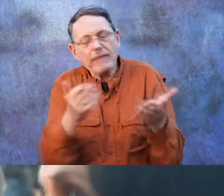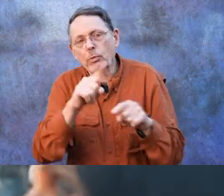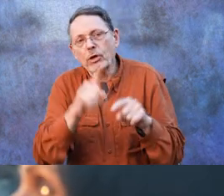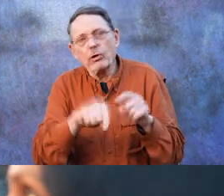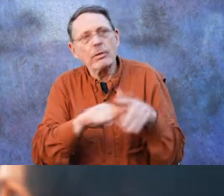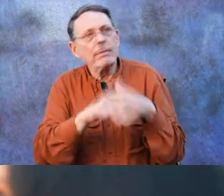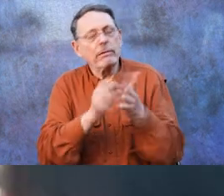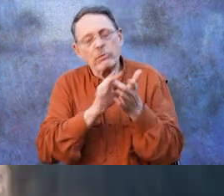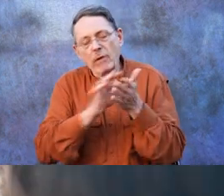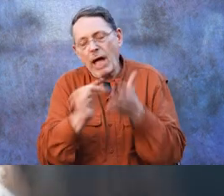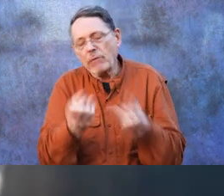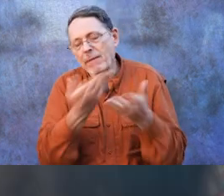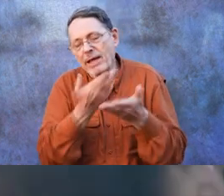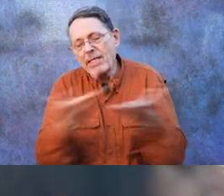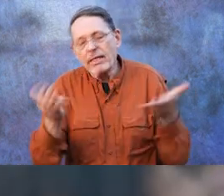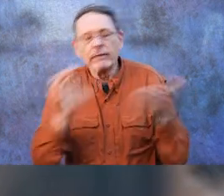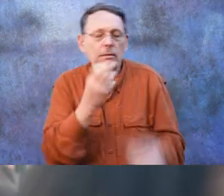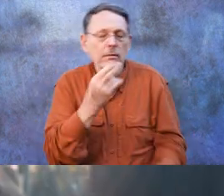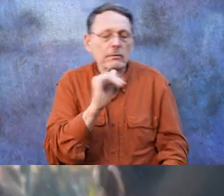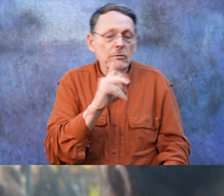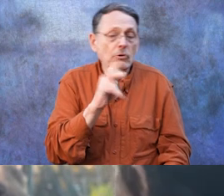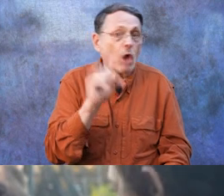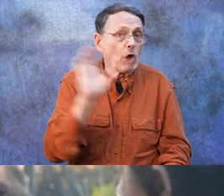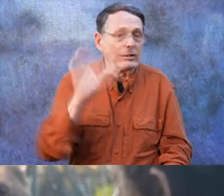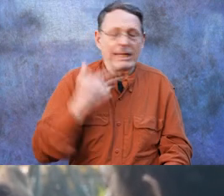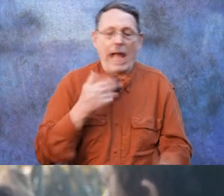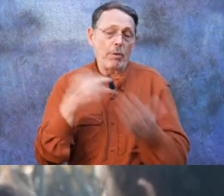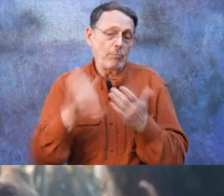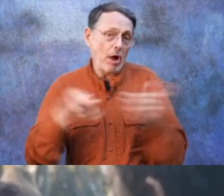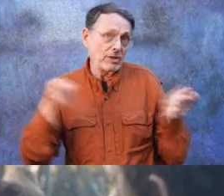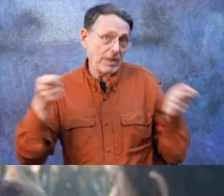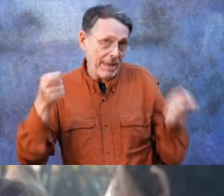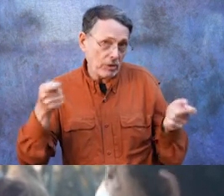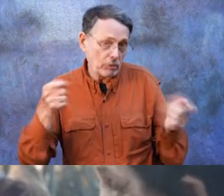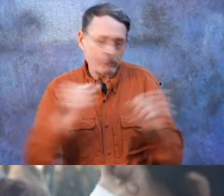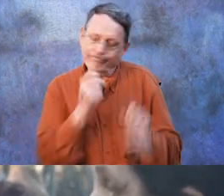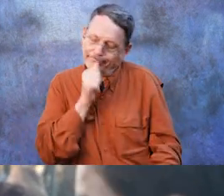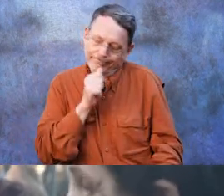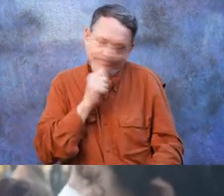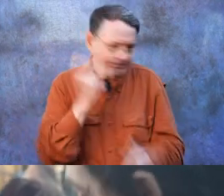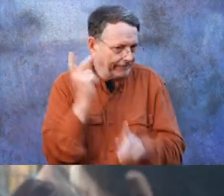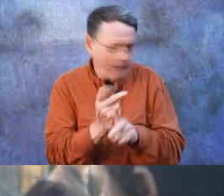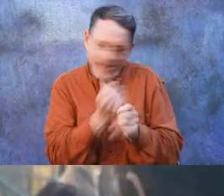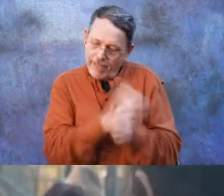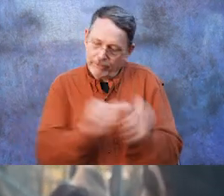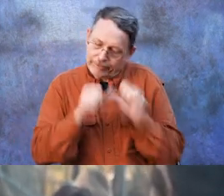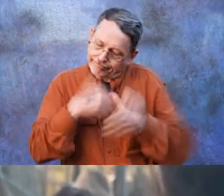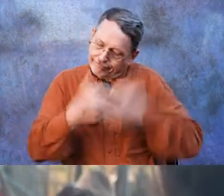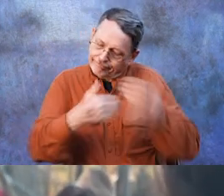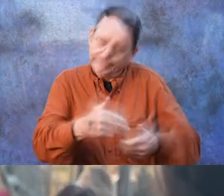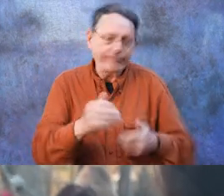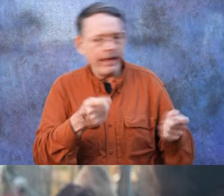many pieces, we couldn't even begin to count them. Chelsea, who is our project manager, kept the whole thing on